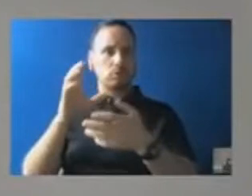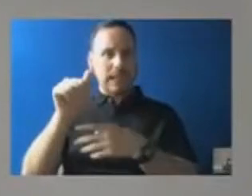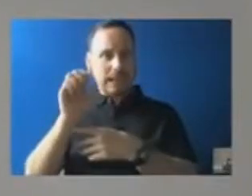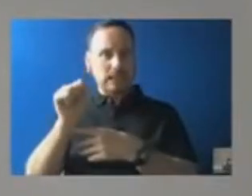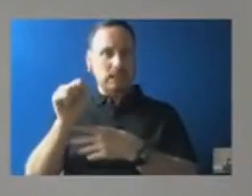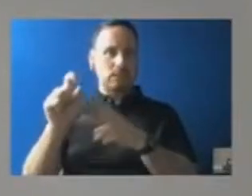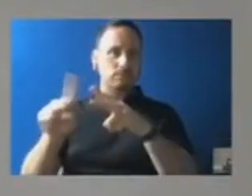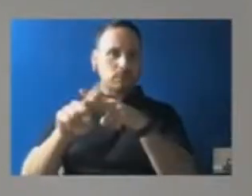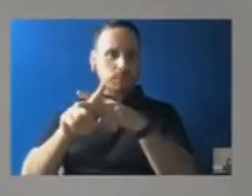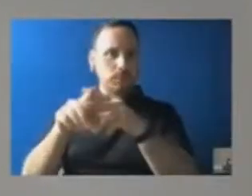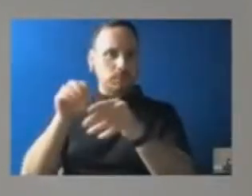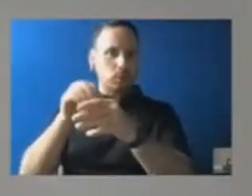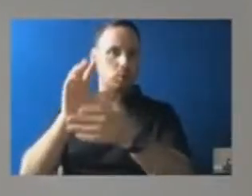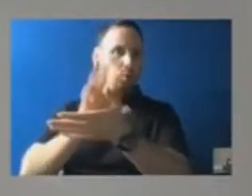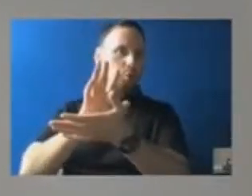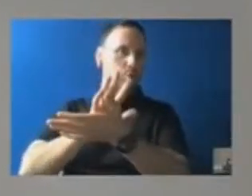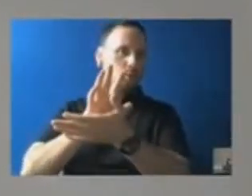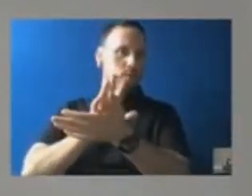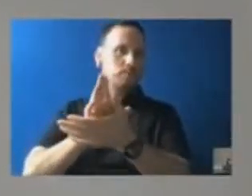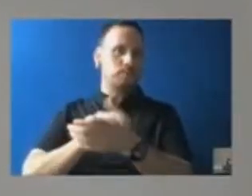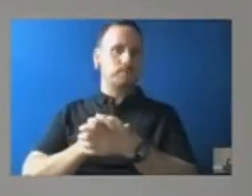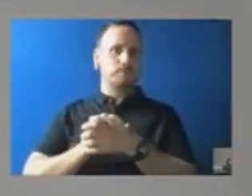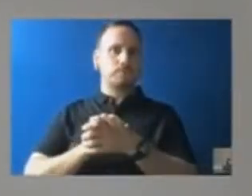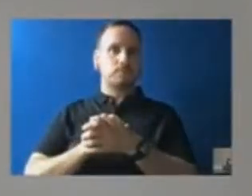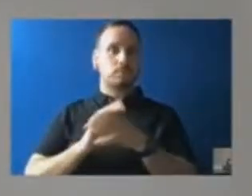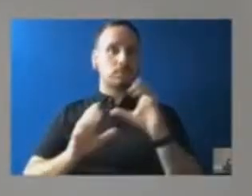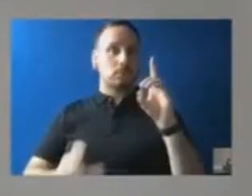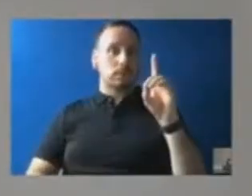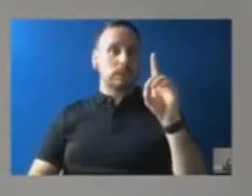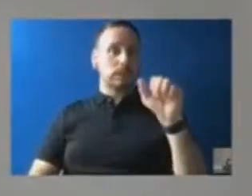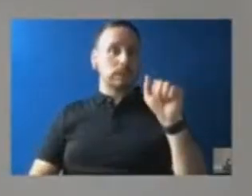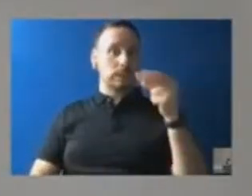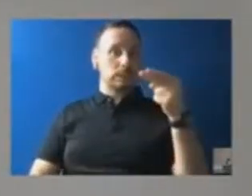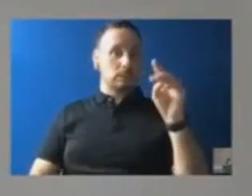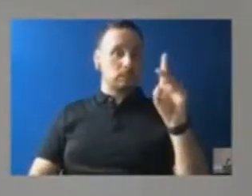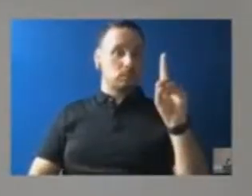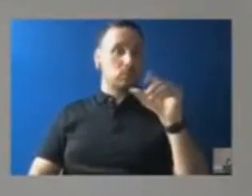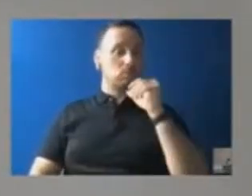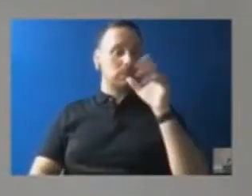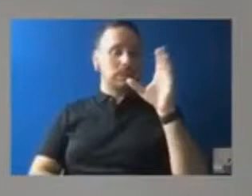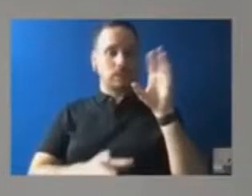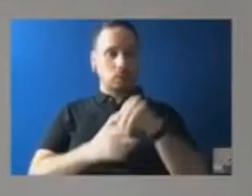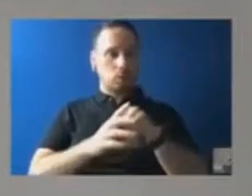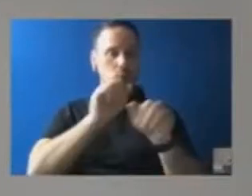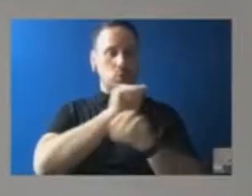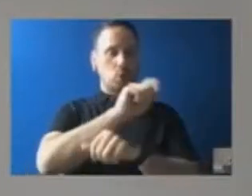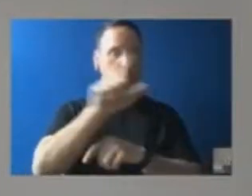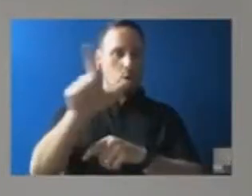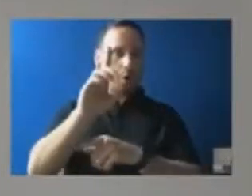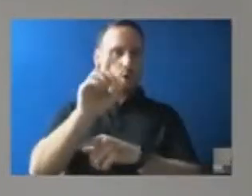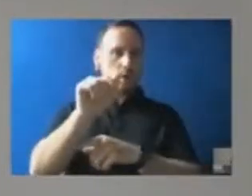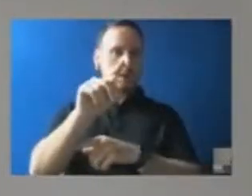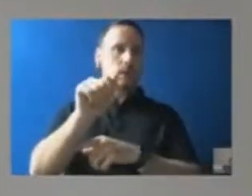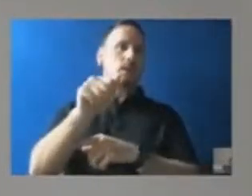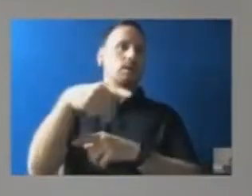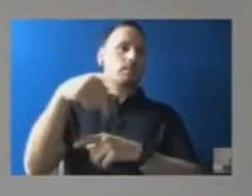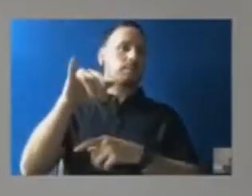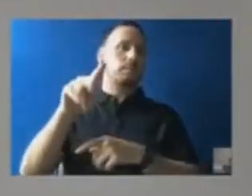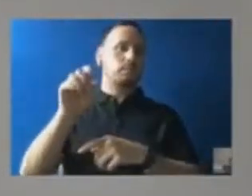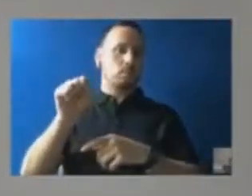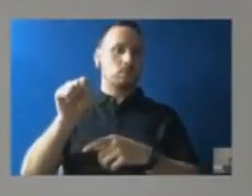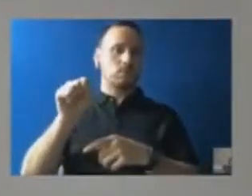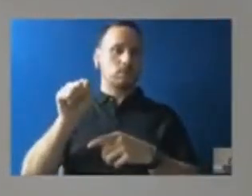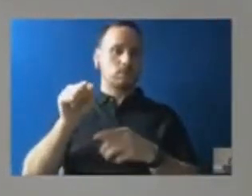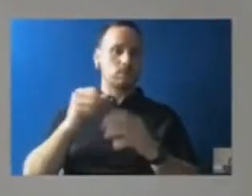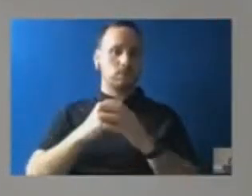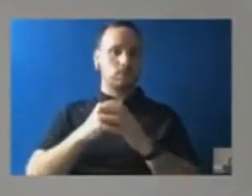The dashboard is not inclusive of all data points. This has been a point that has been shared with us over and over again about there's many things